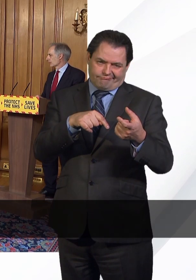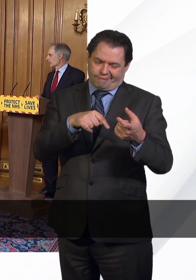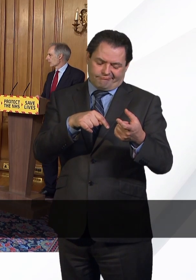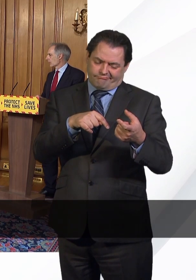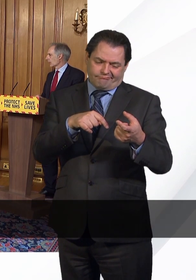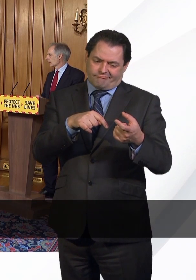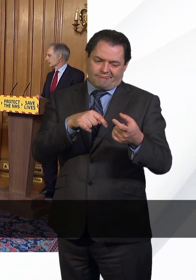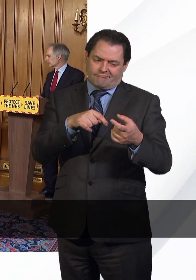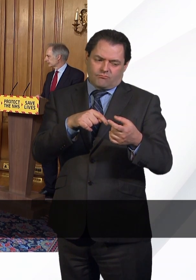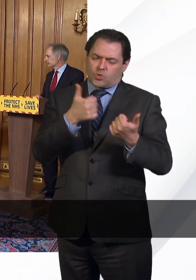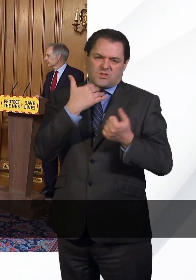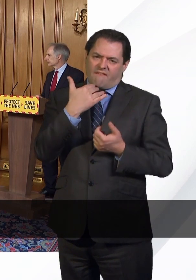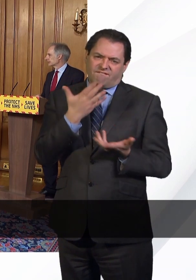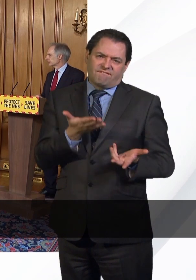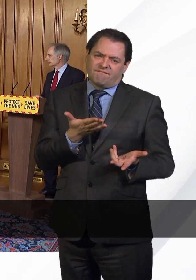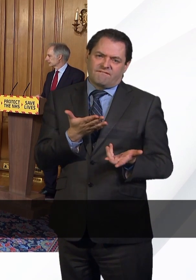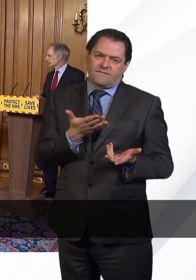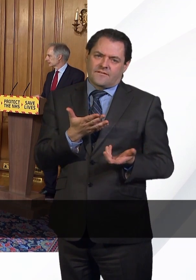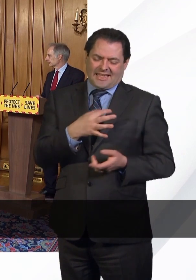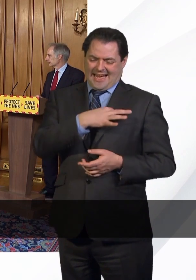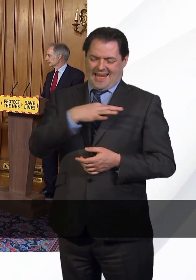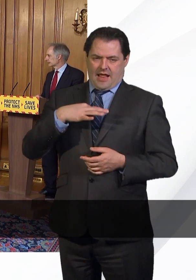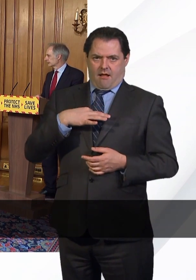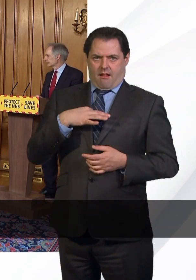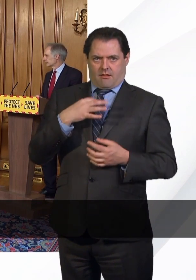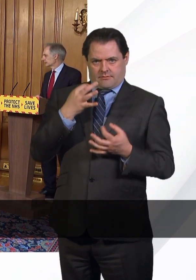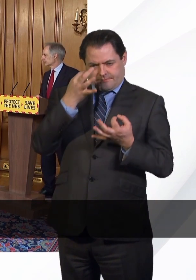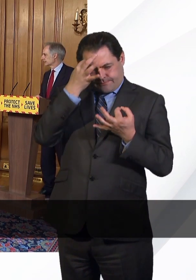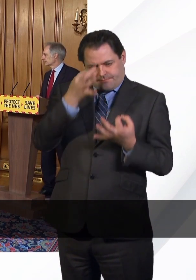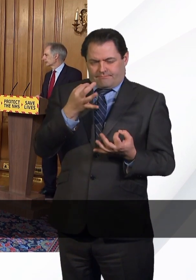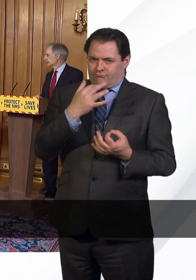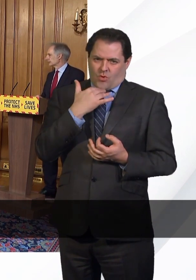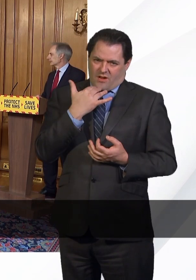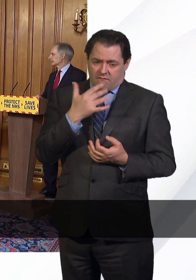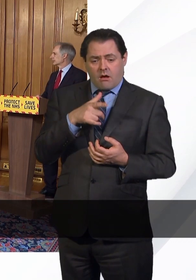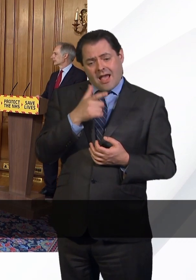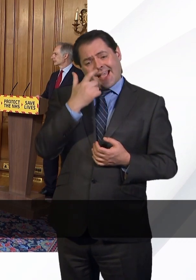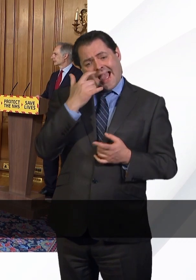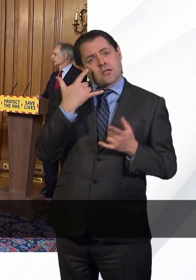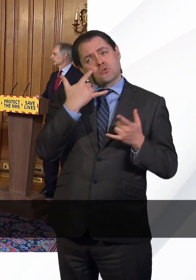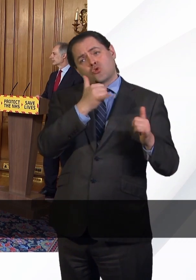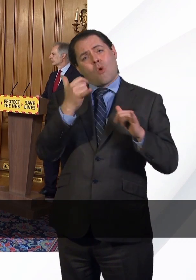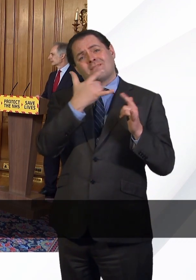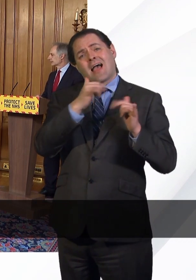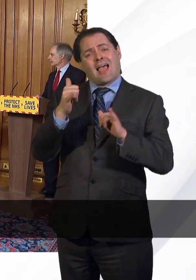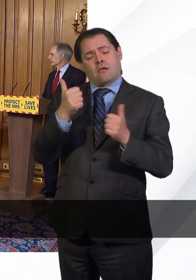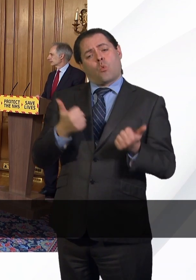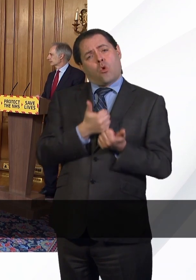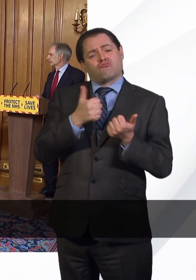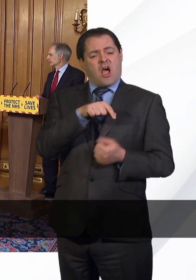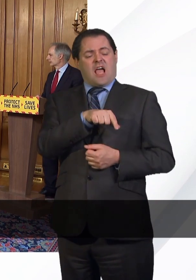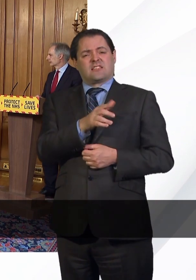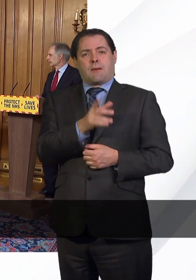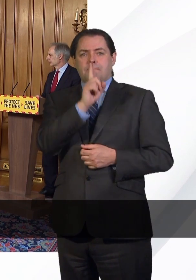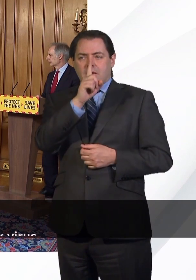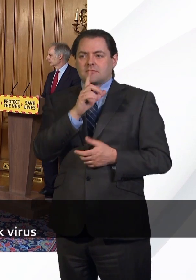were effective enough to be used for clinical reasons, but they can still be used for surveys. So we have surveys in the field, both